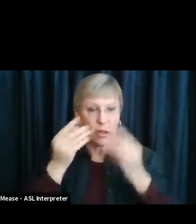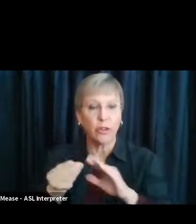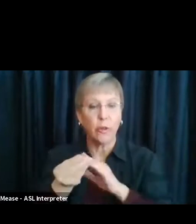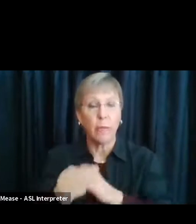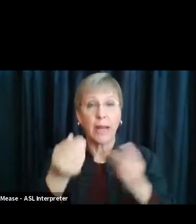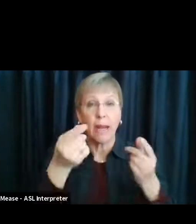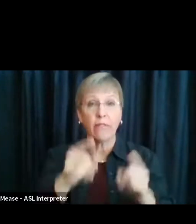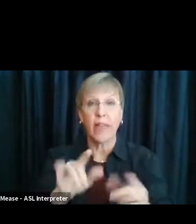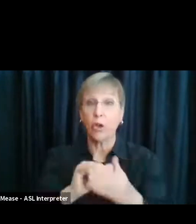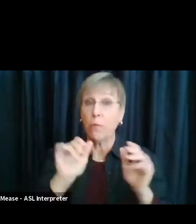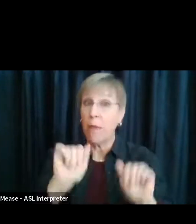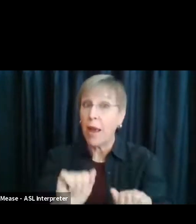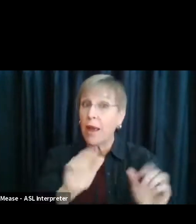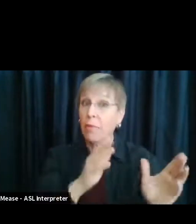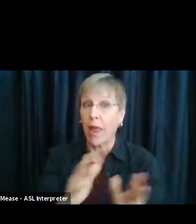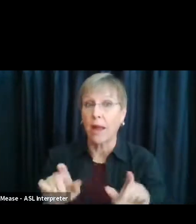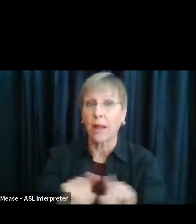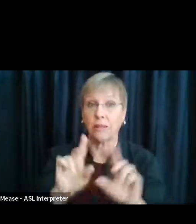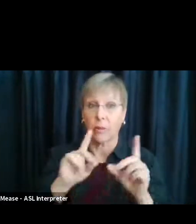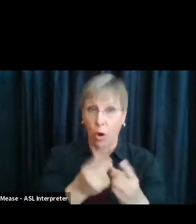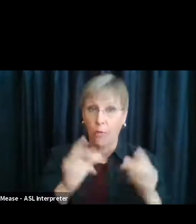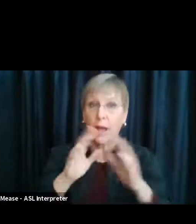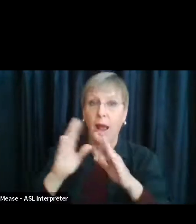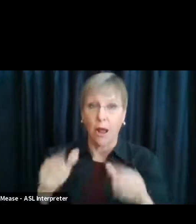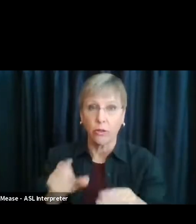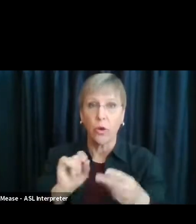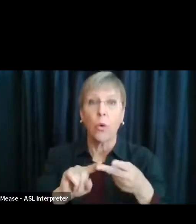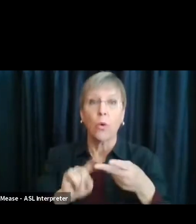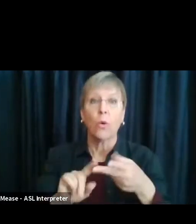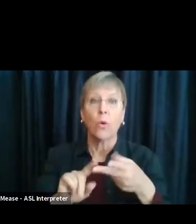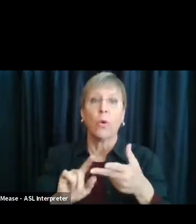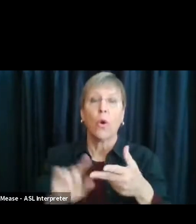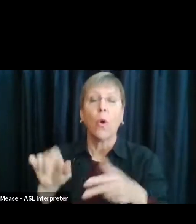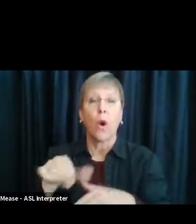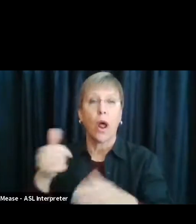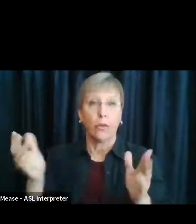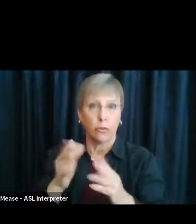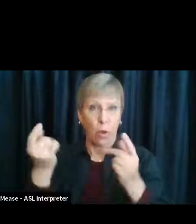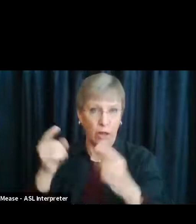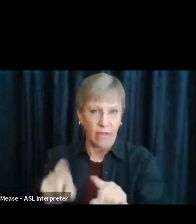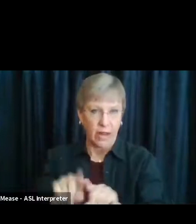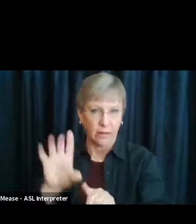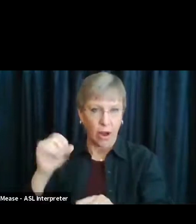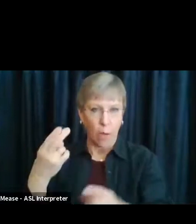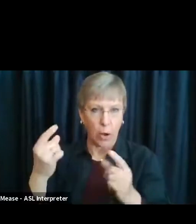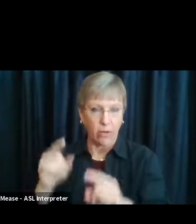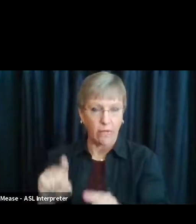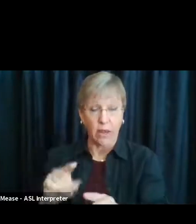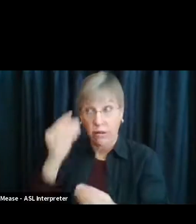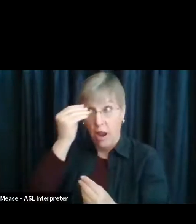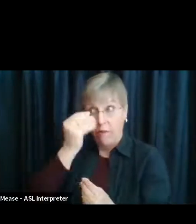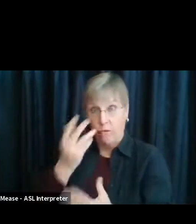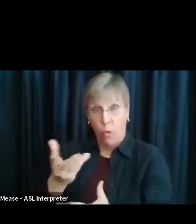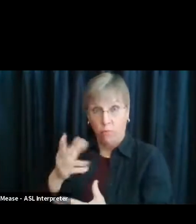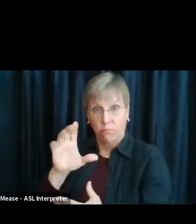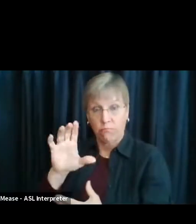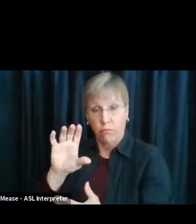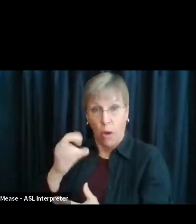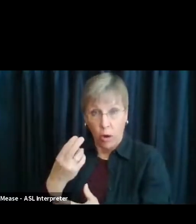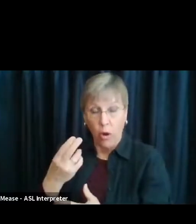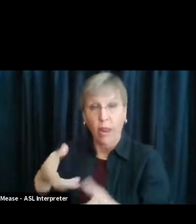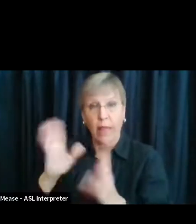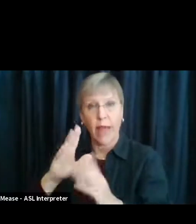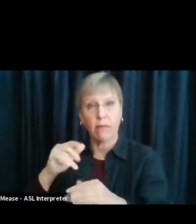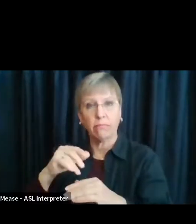might otherwise plan as a department, house, or other small events as Common Hour events. Let the Common Hour platform help you grow your